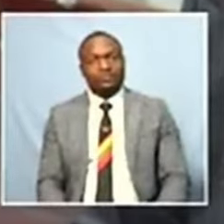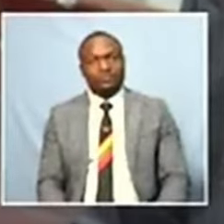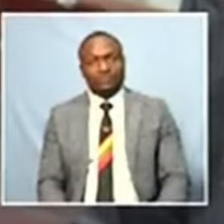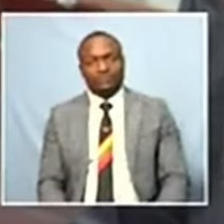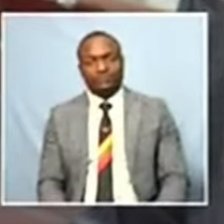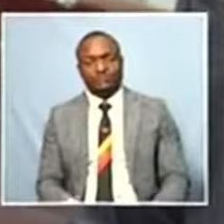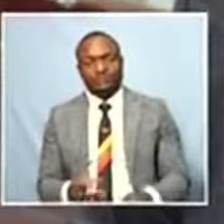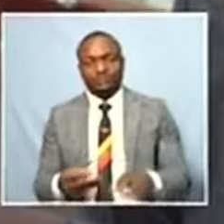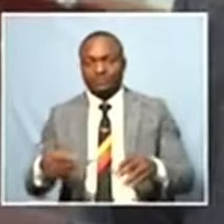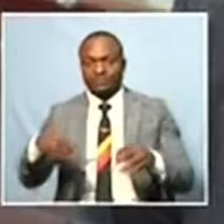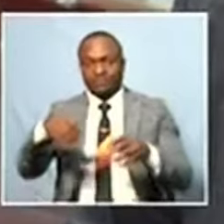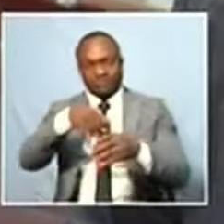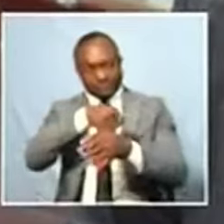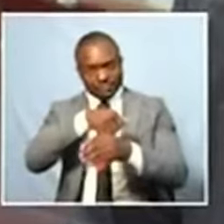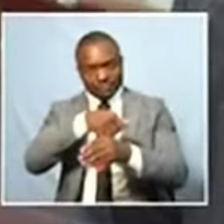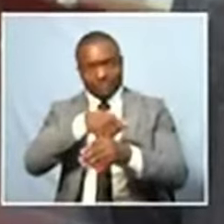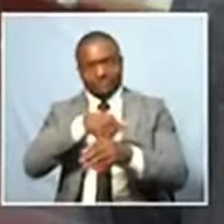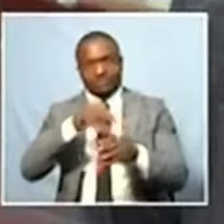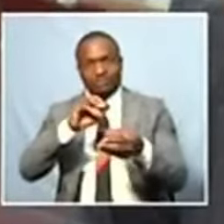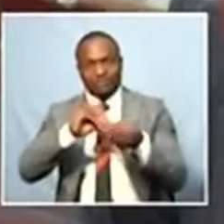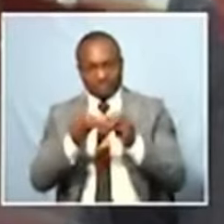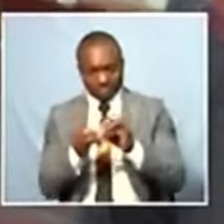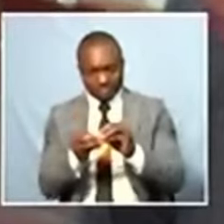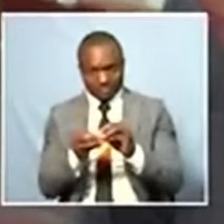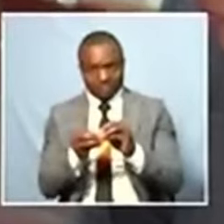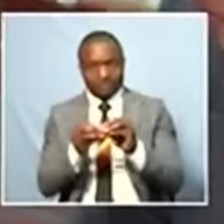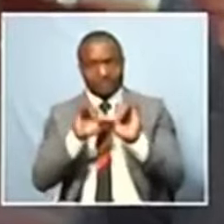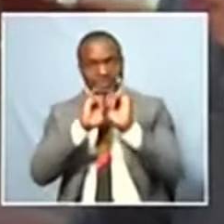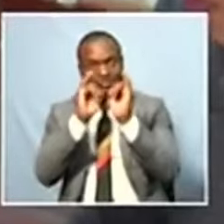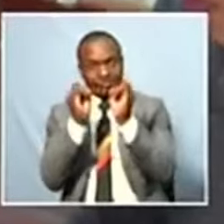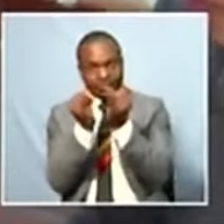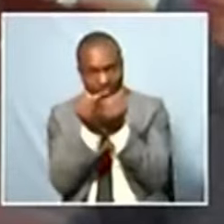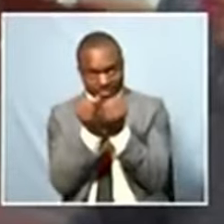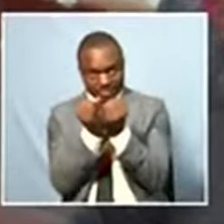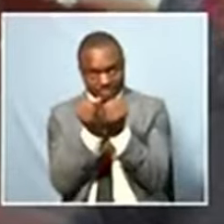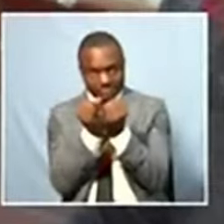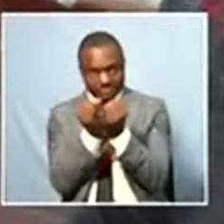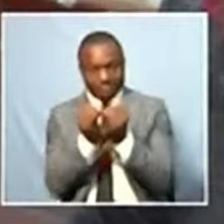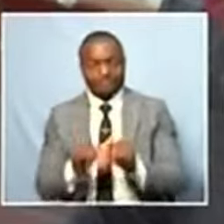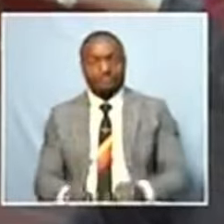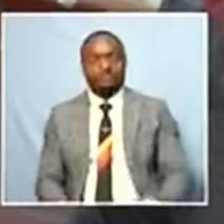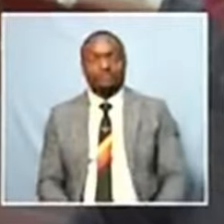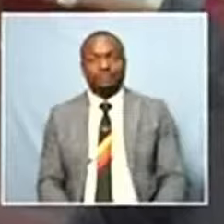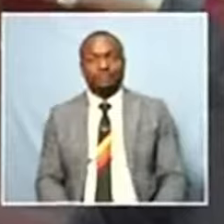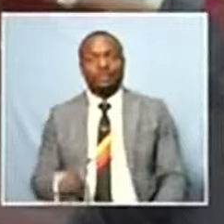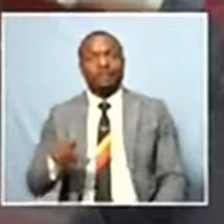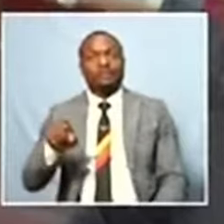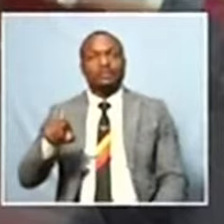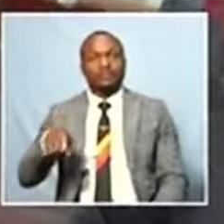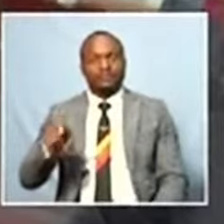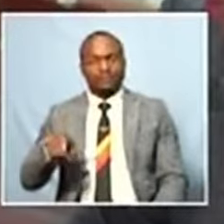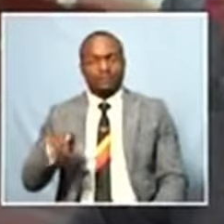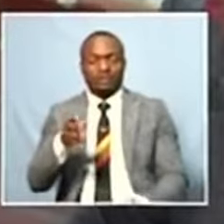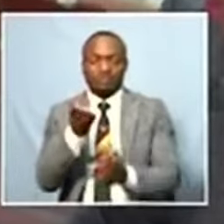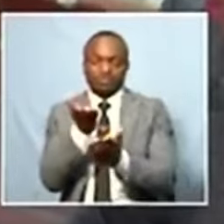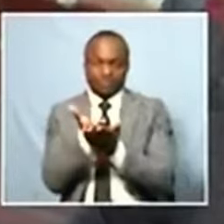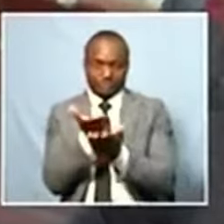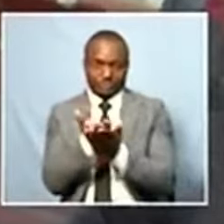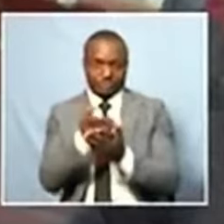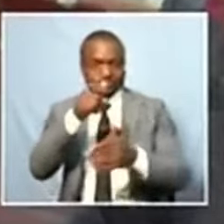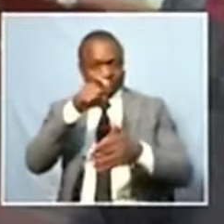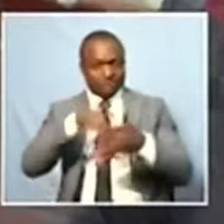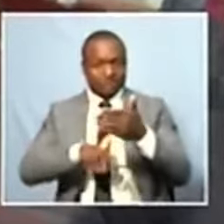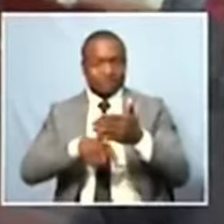further include a number of institutions that will be required to request a tax